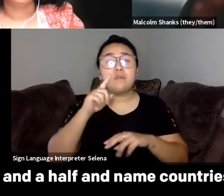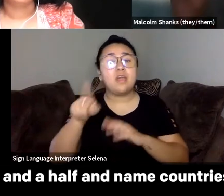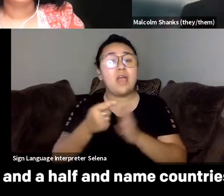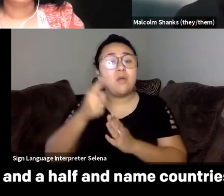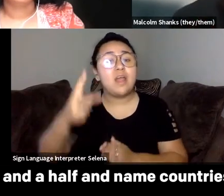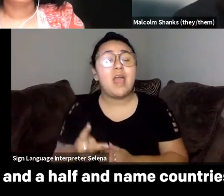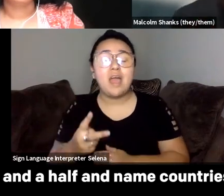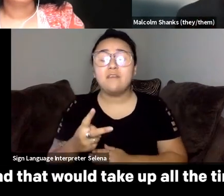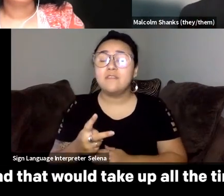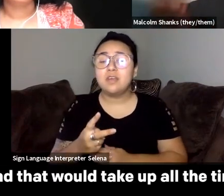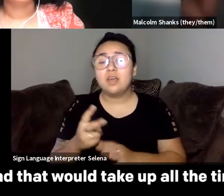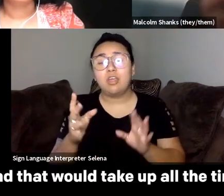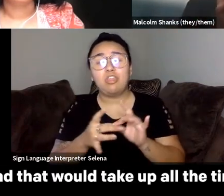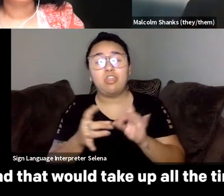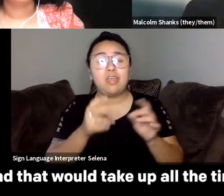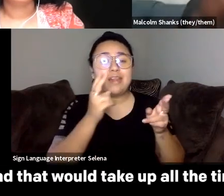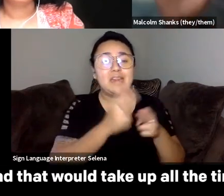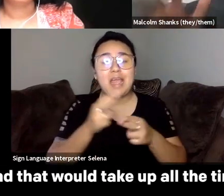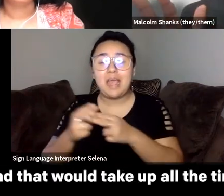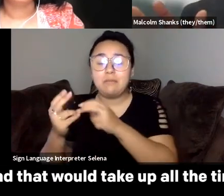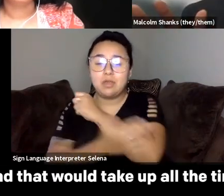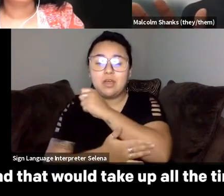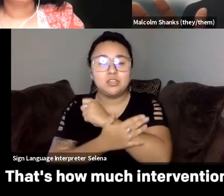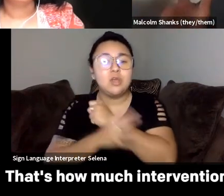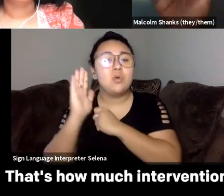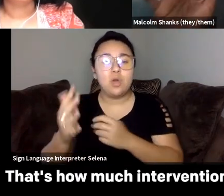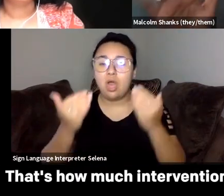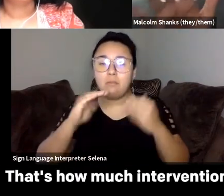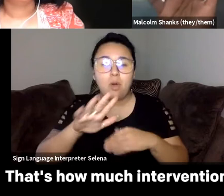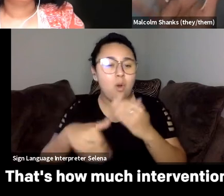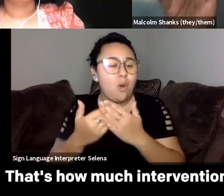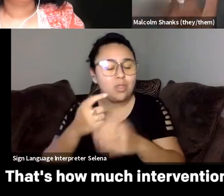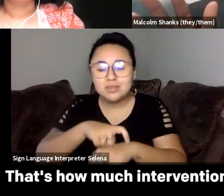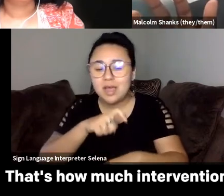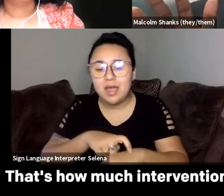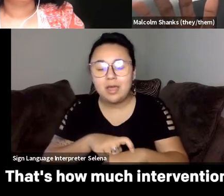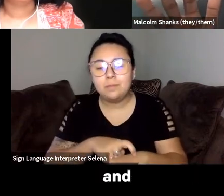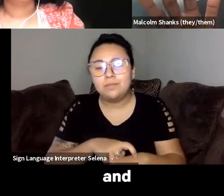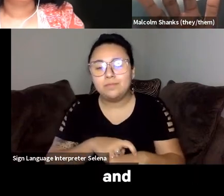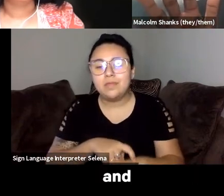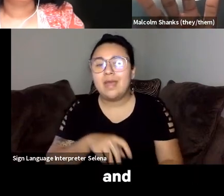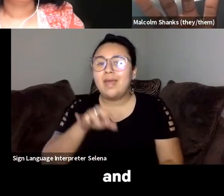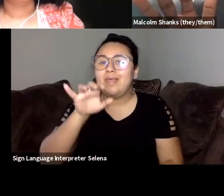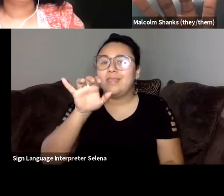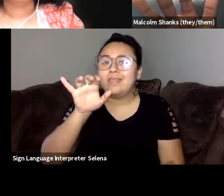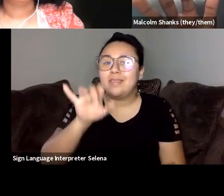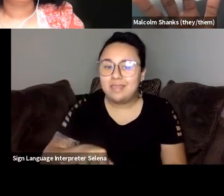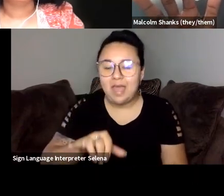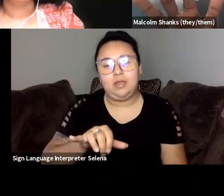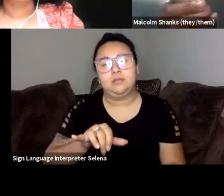name countries, and that would take up all the time. That's how much intervention and